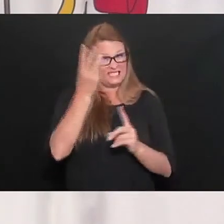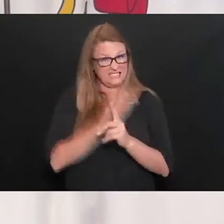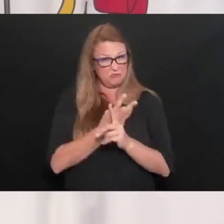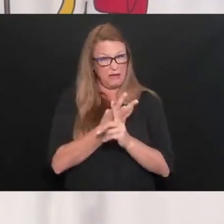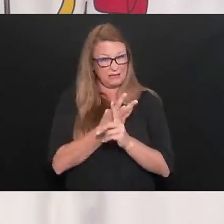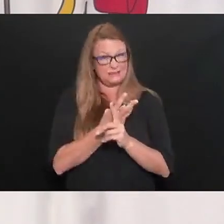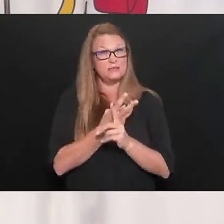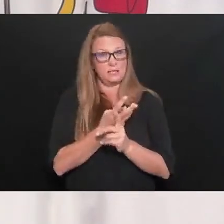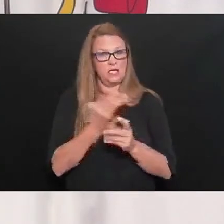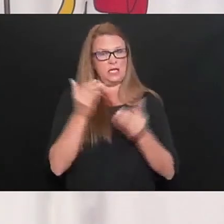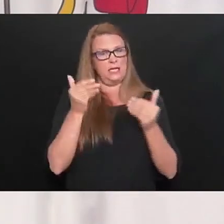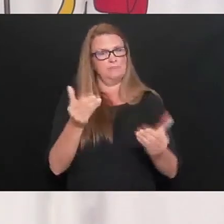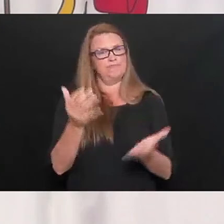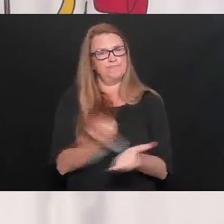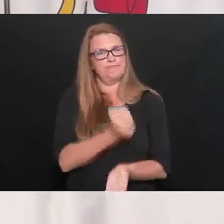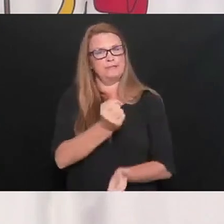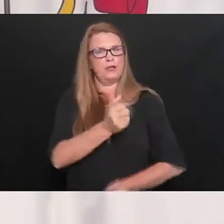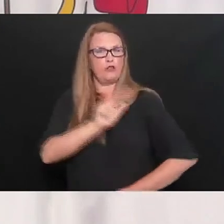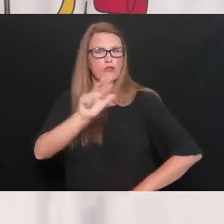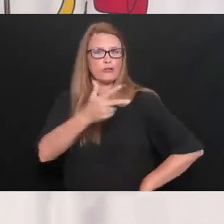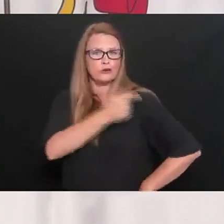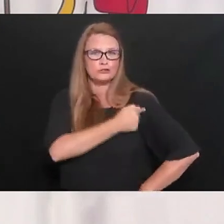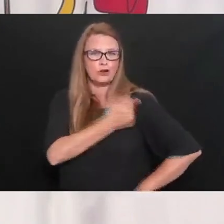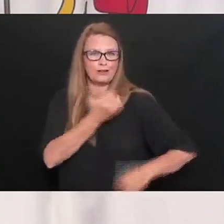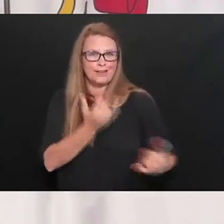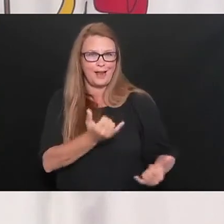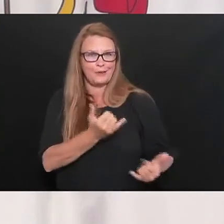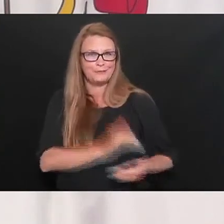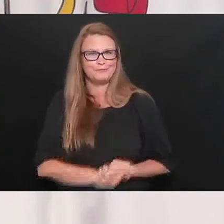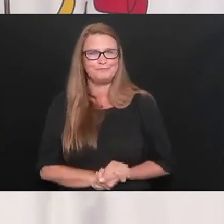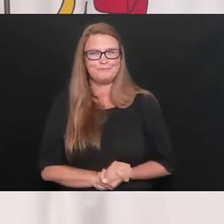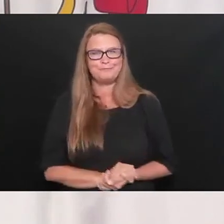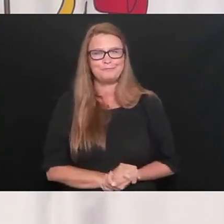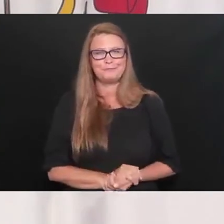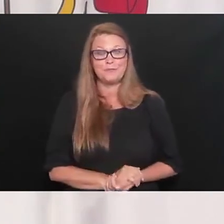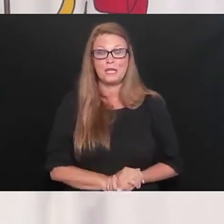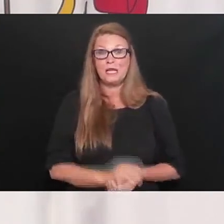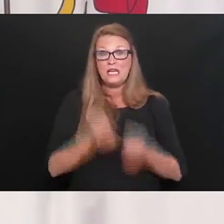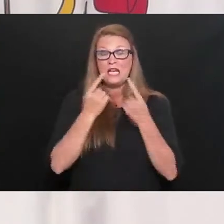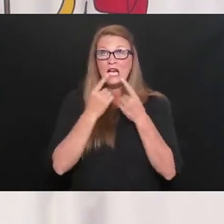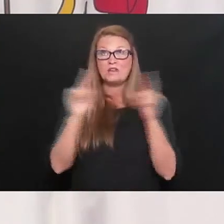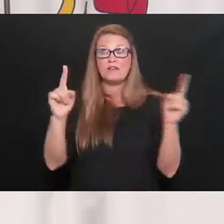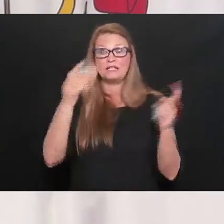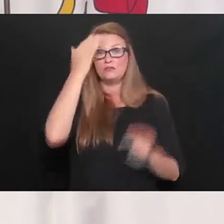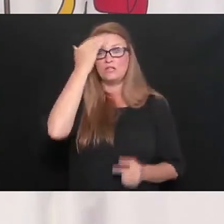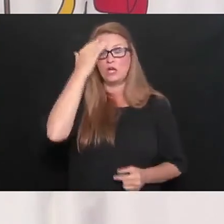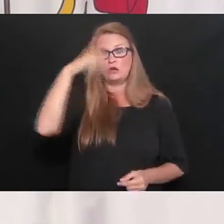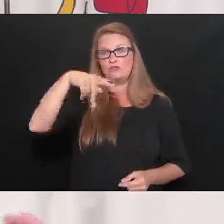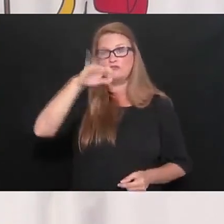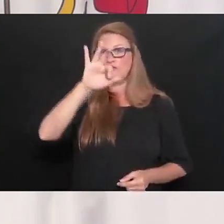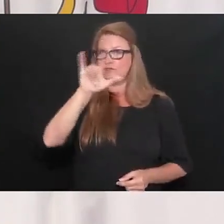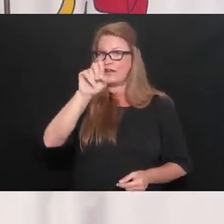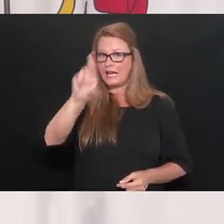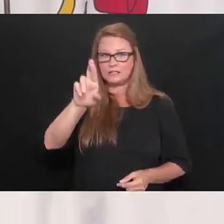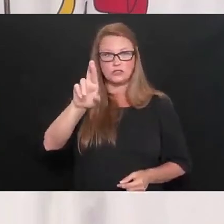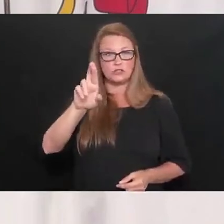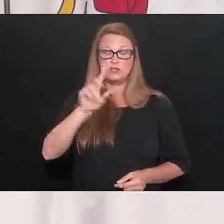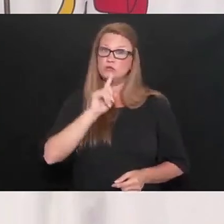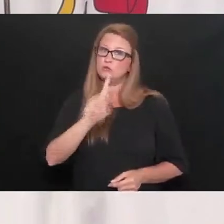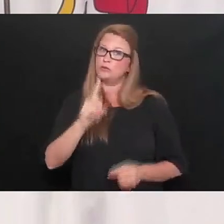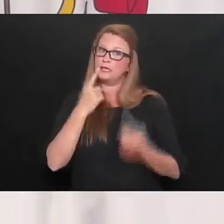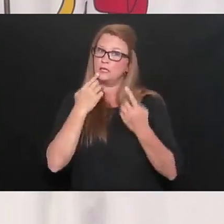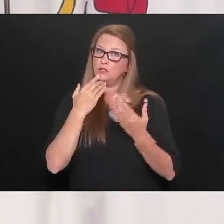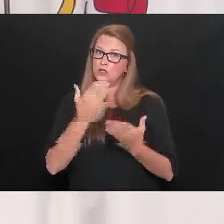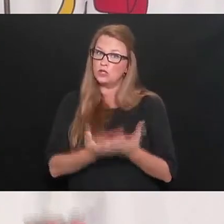shot. Go get your booster shot now. The effectiveness of Pfizer, everyone has said, is phenomenally